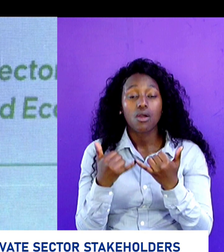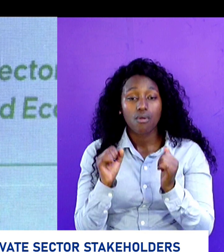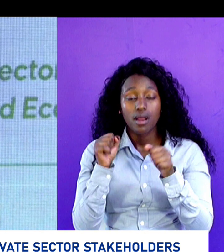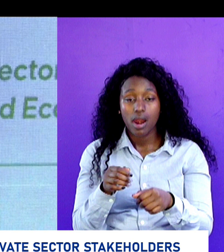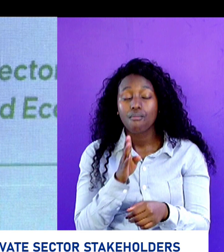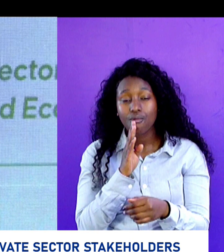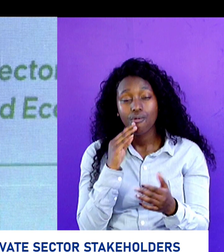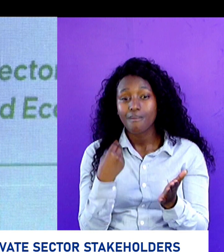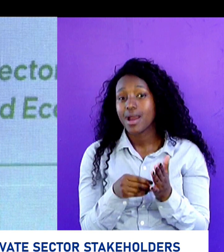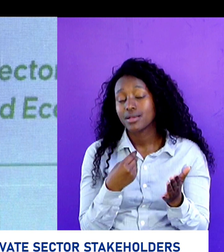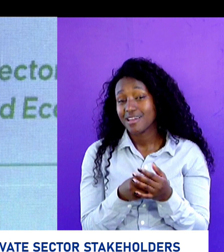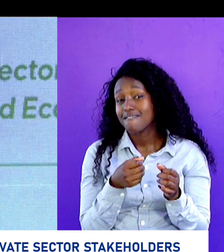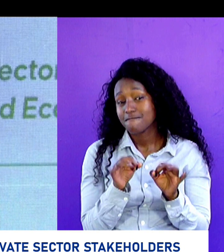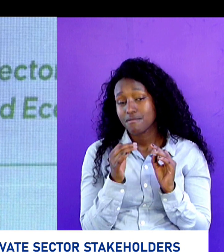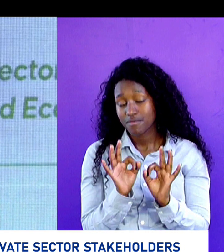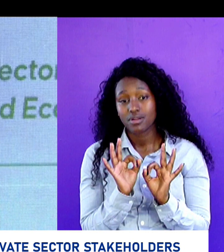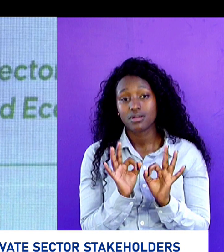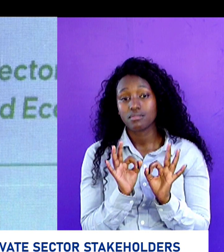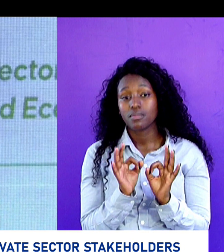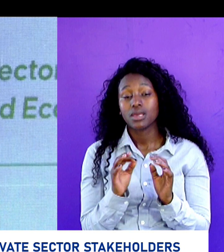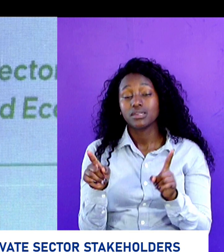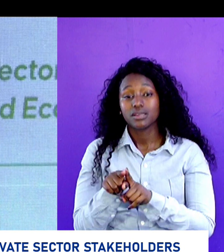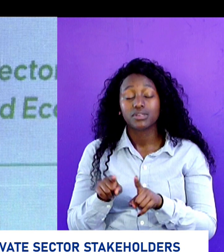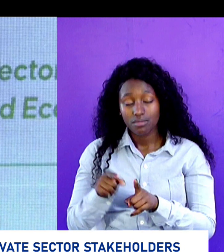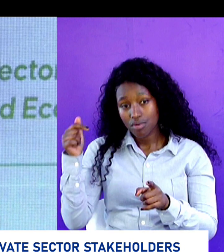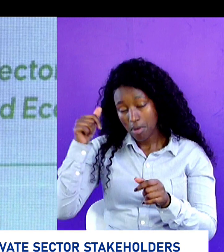money. And for your information,